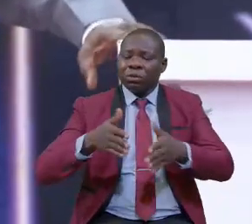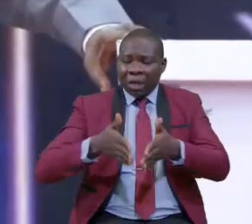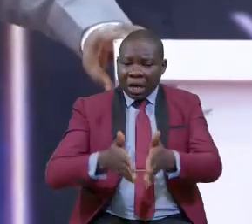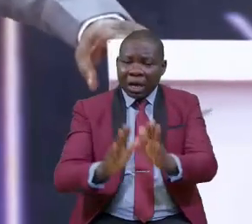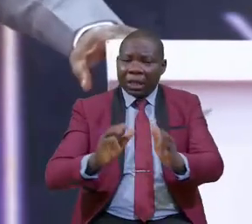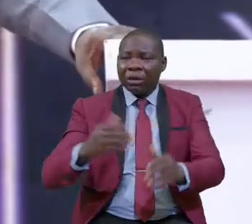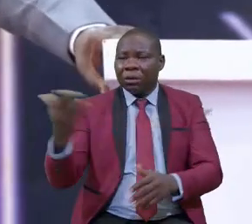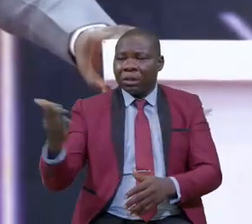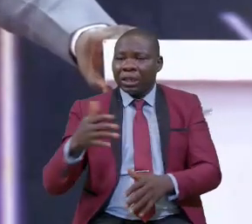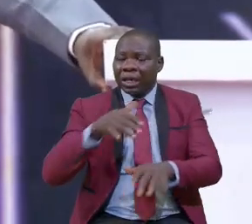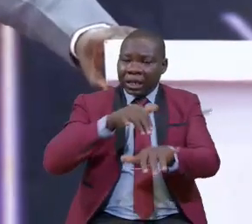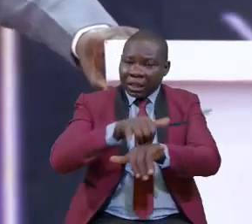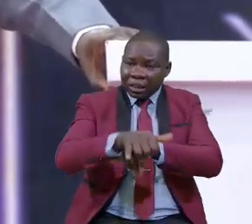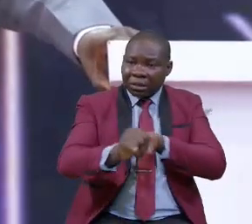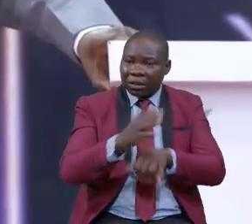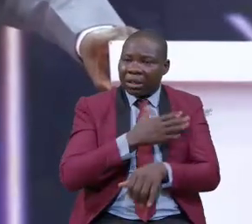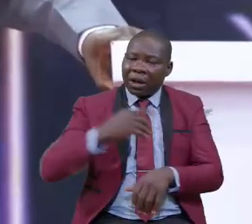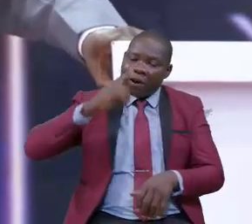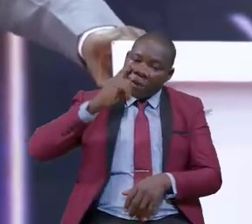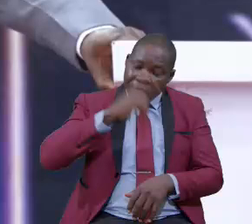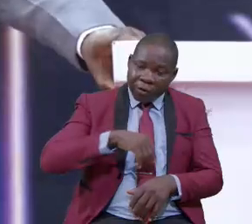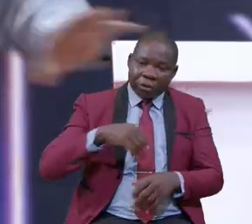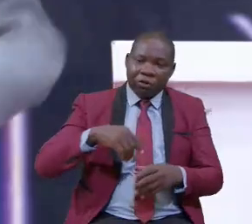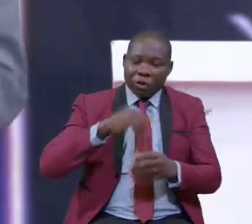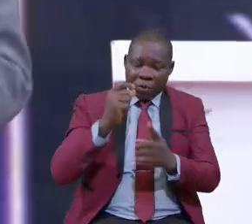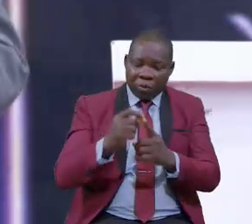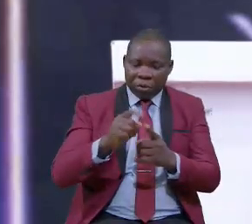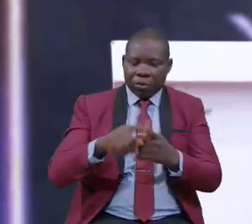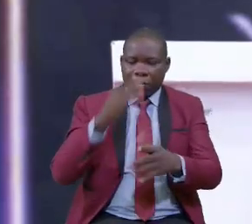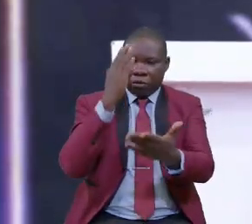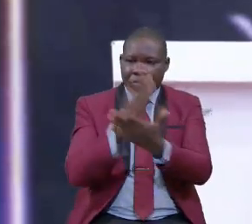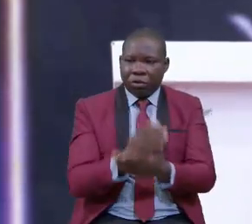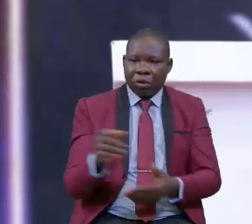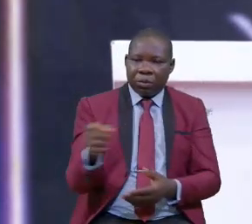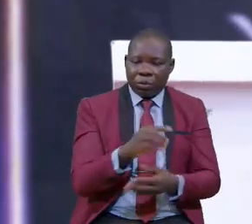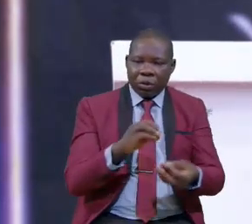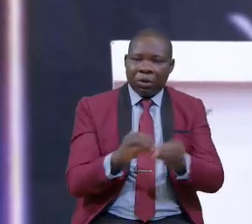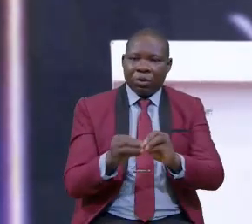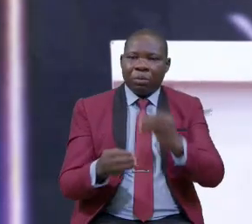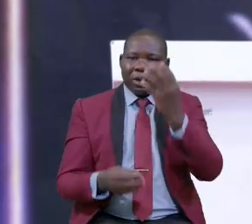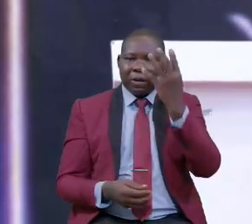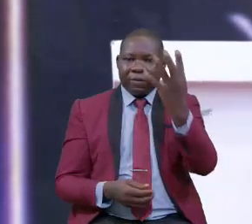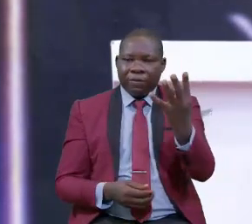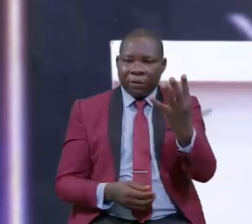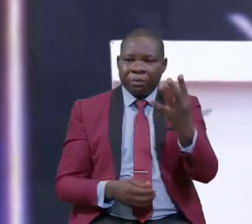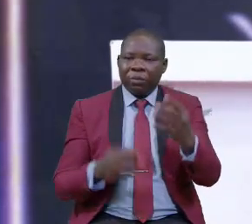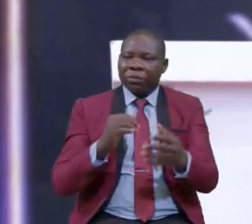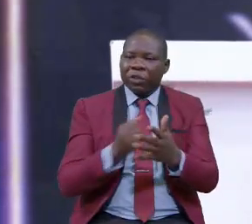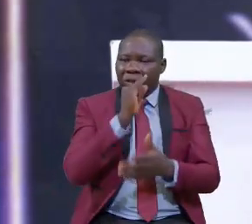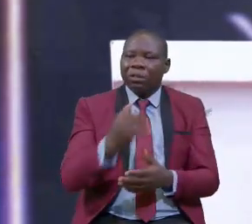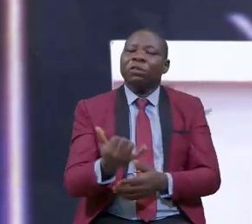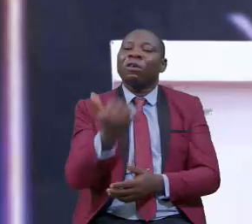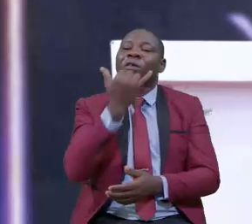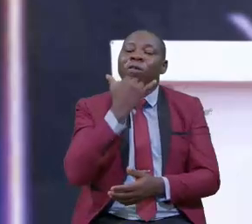preconceived falsification to stop you. Look at number four. Number four is fault finding and